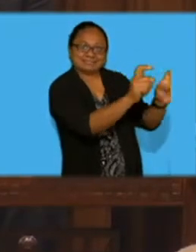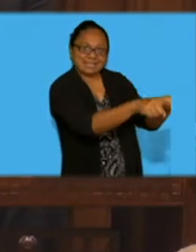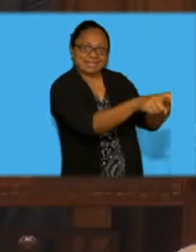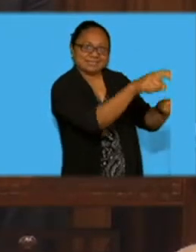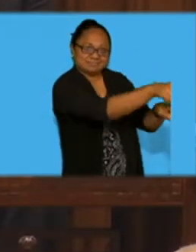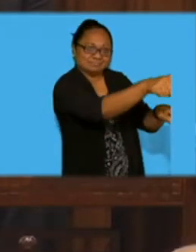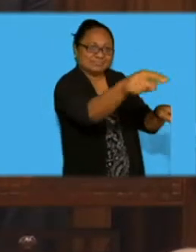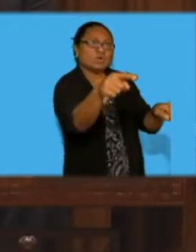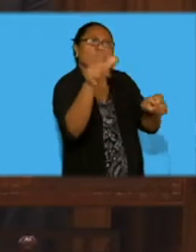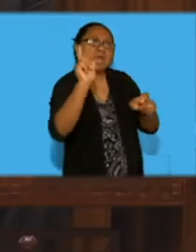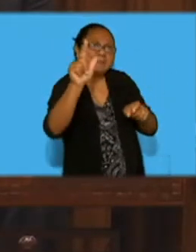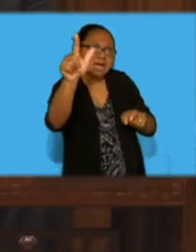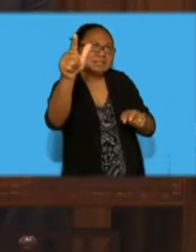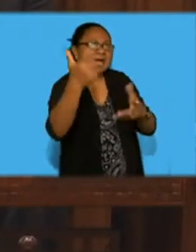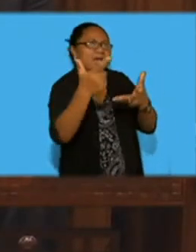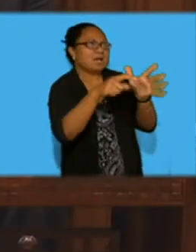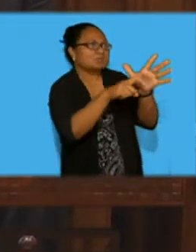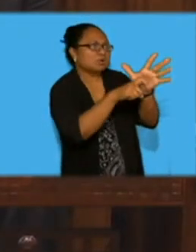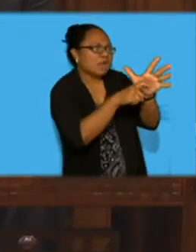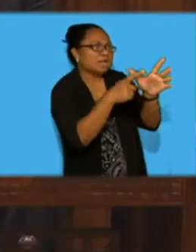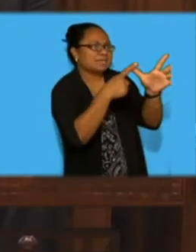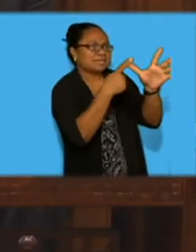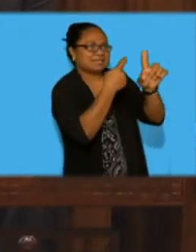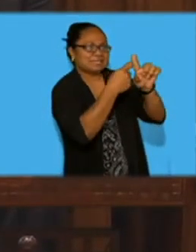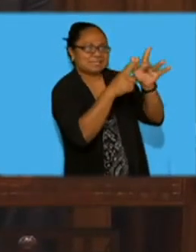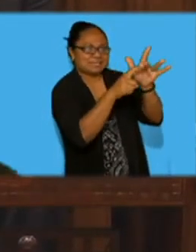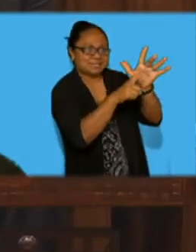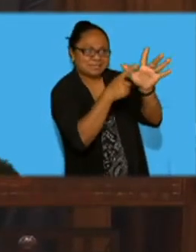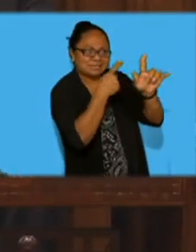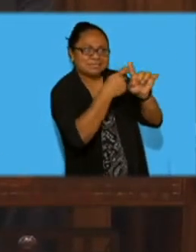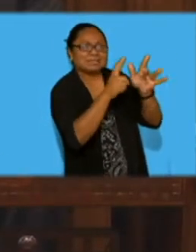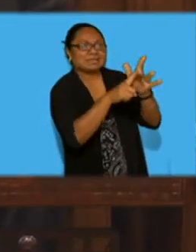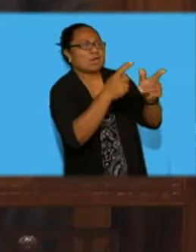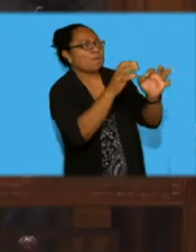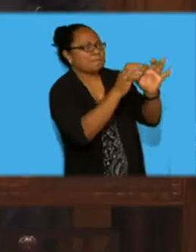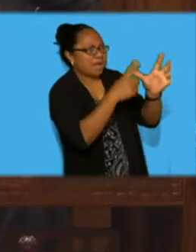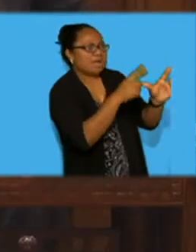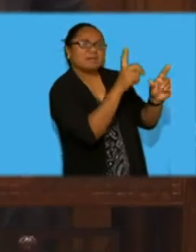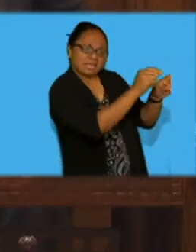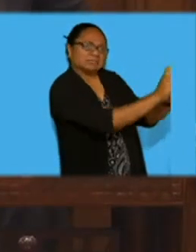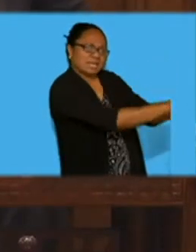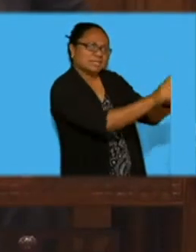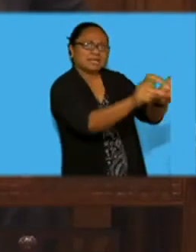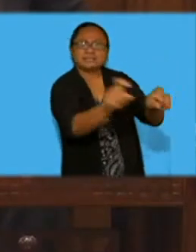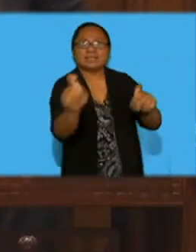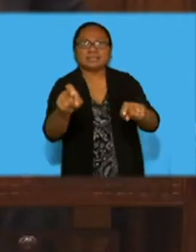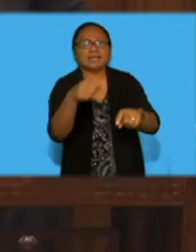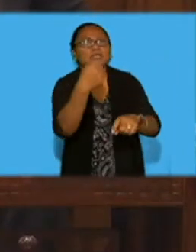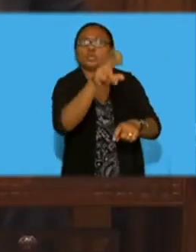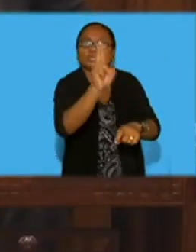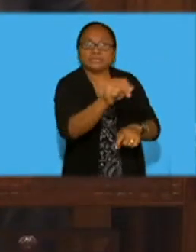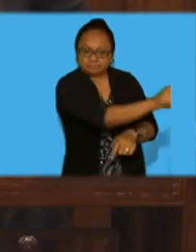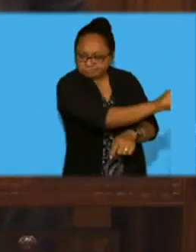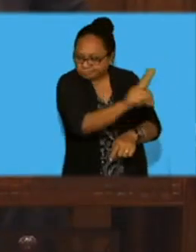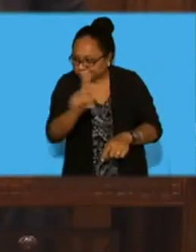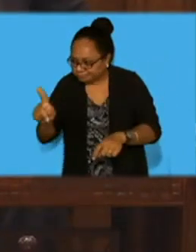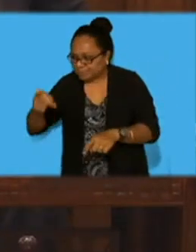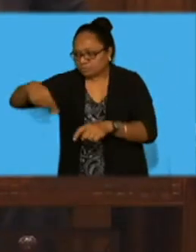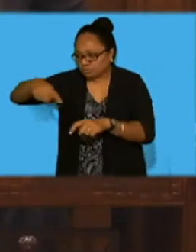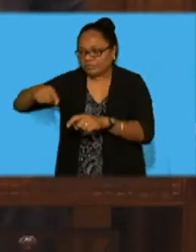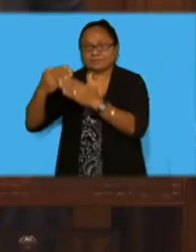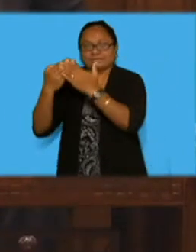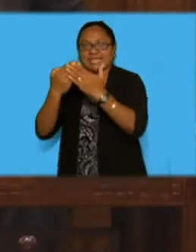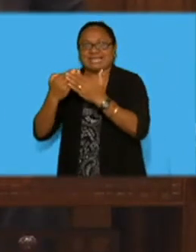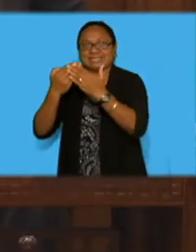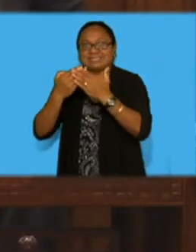or from Rakiraki, or Toka or Ba to Suva to study there, because that's the only place where the device